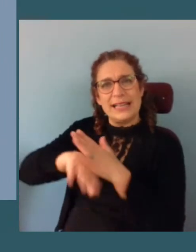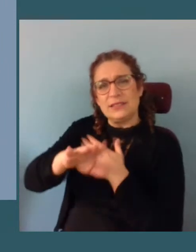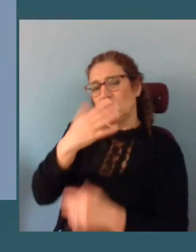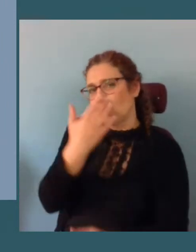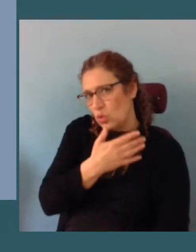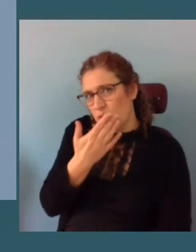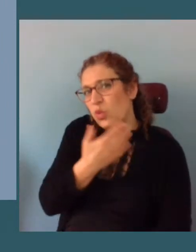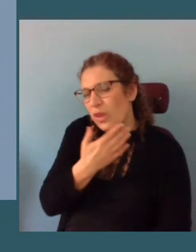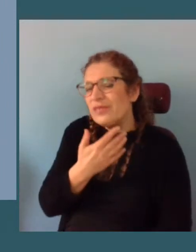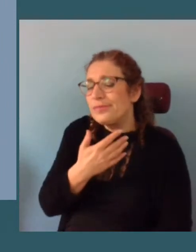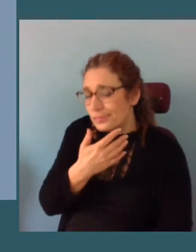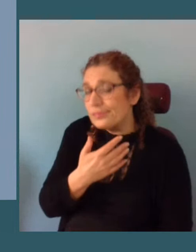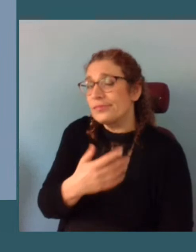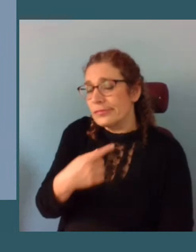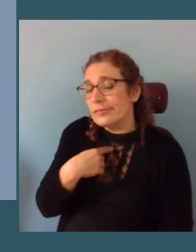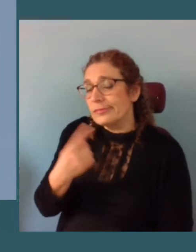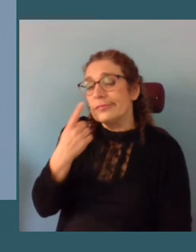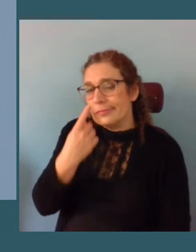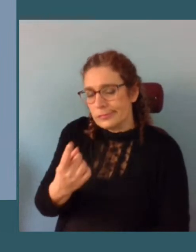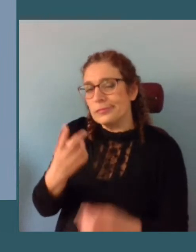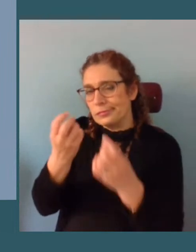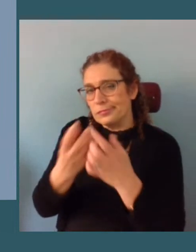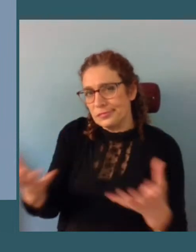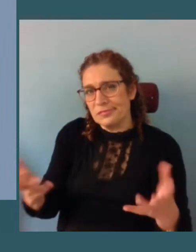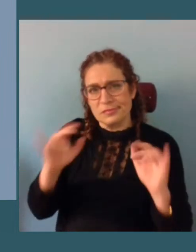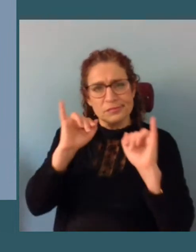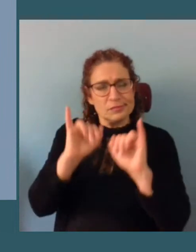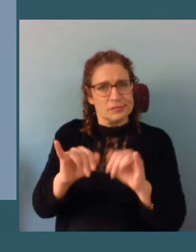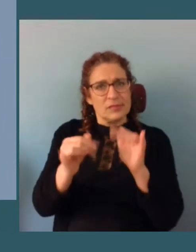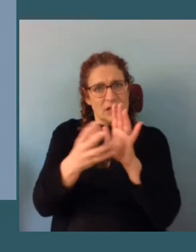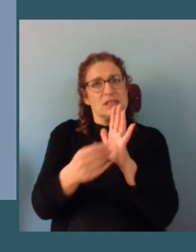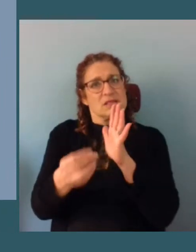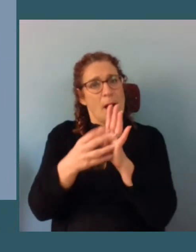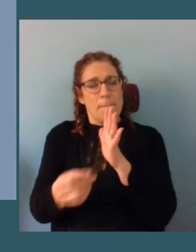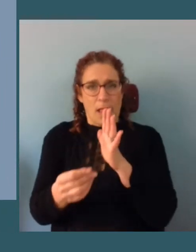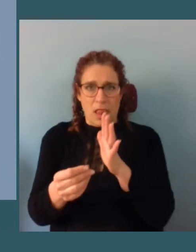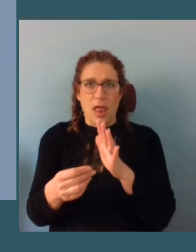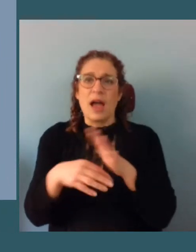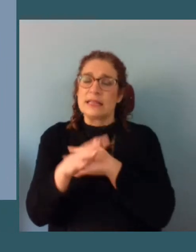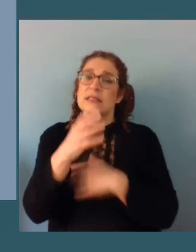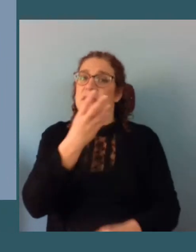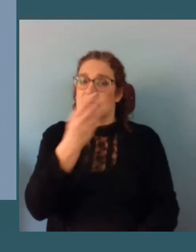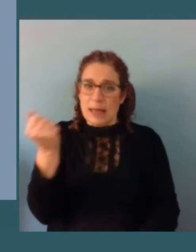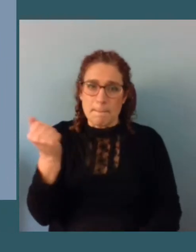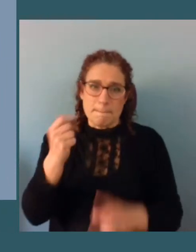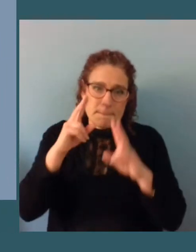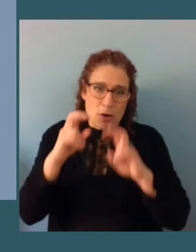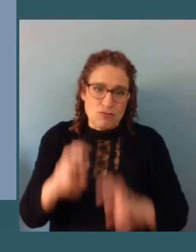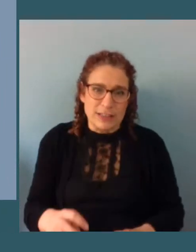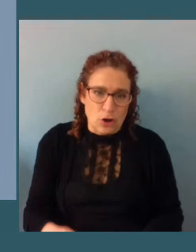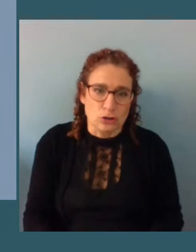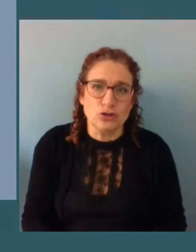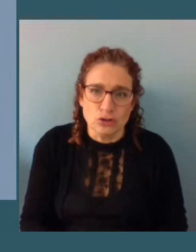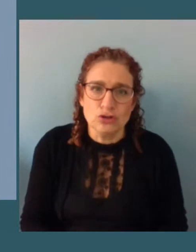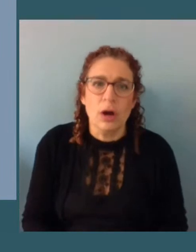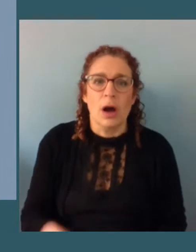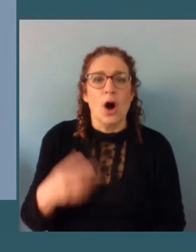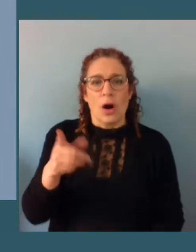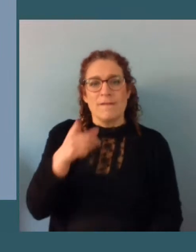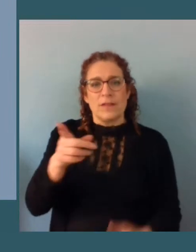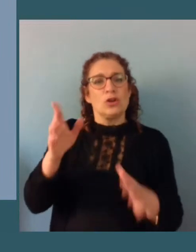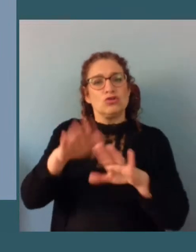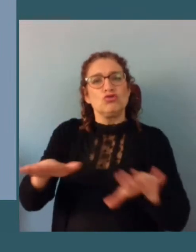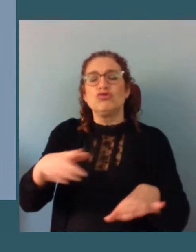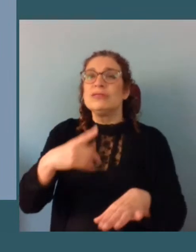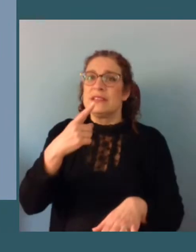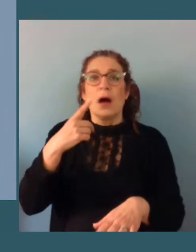are kind of very explicit examples of that in some qualitative research, where children have